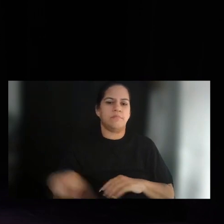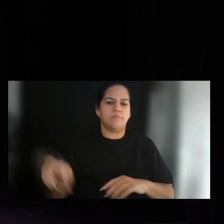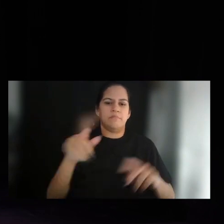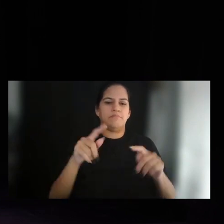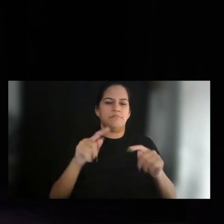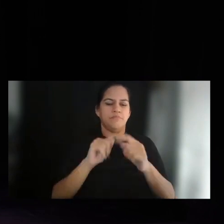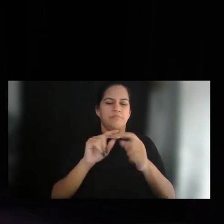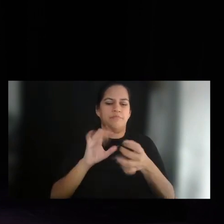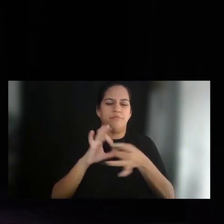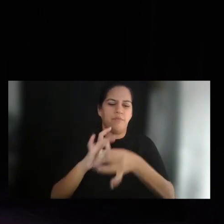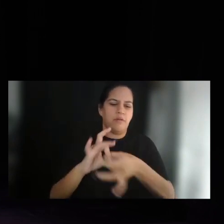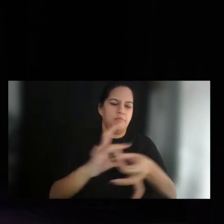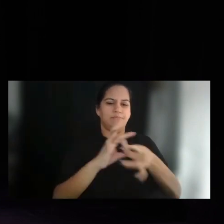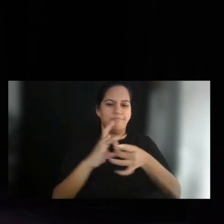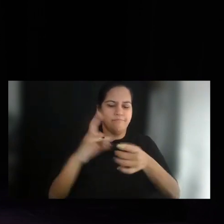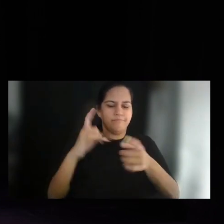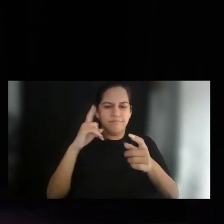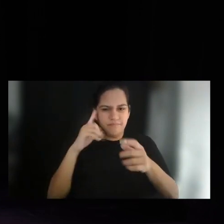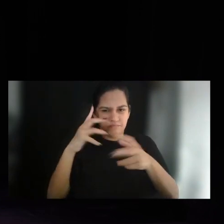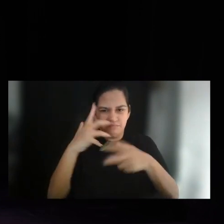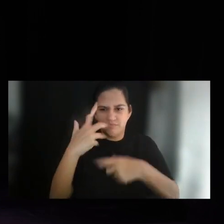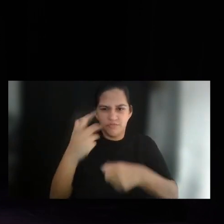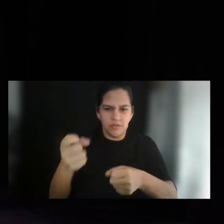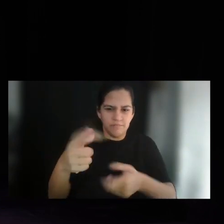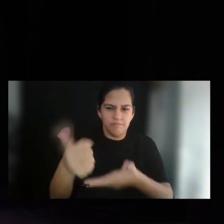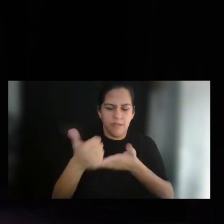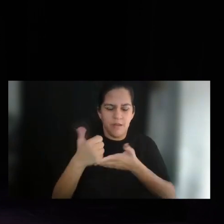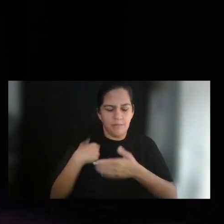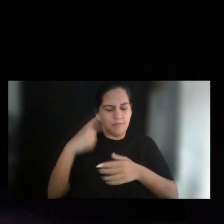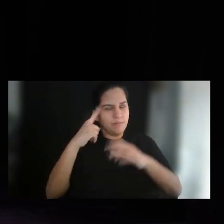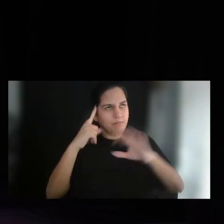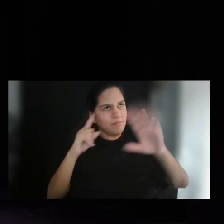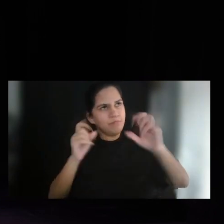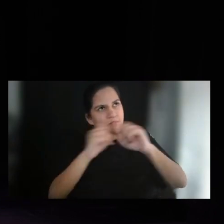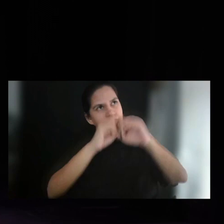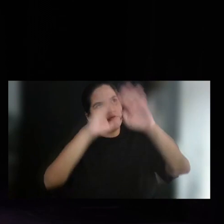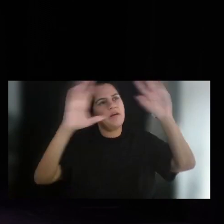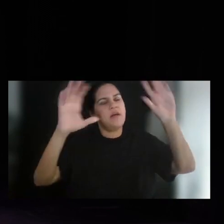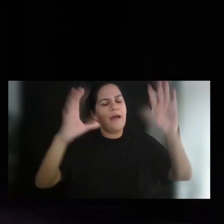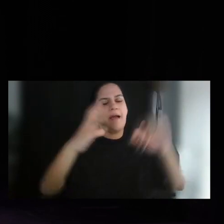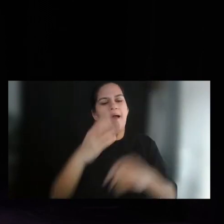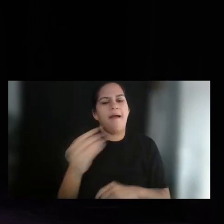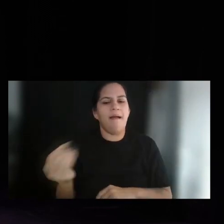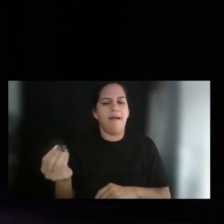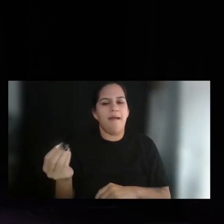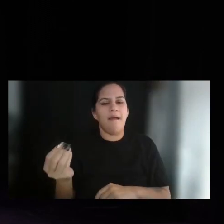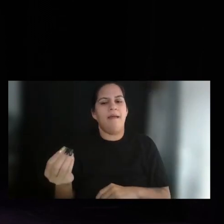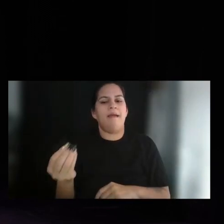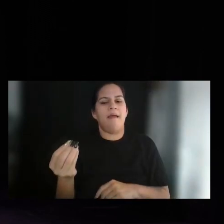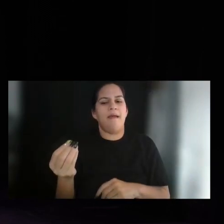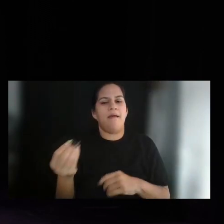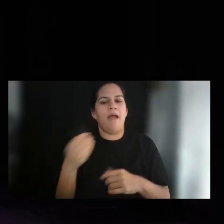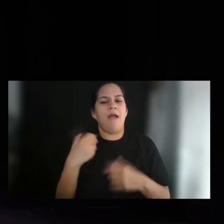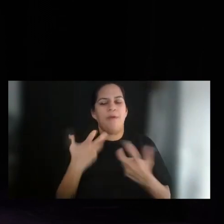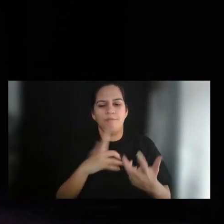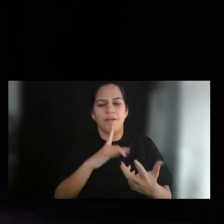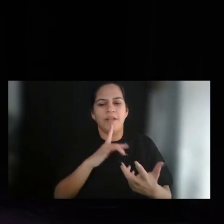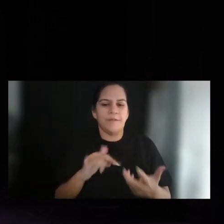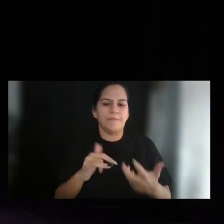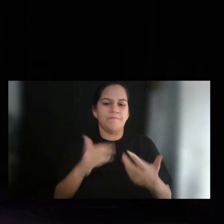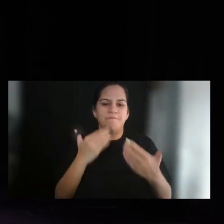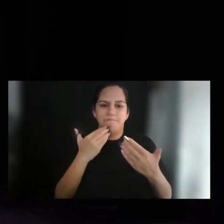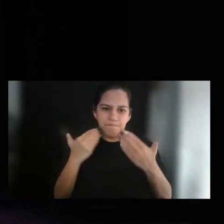together and helped me dream this up. And then I want to really thank